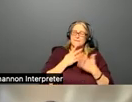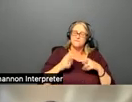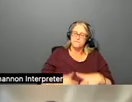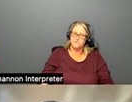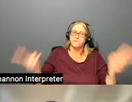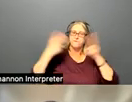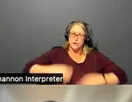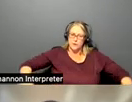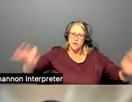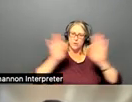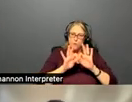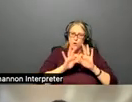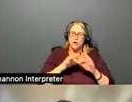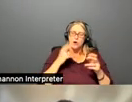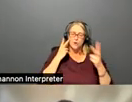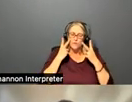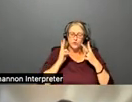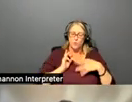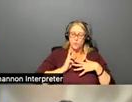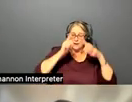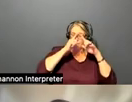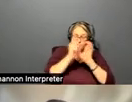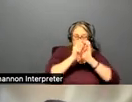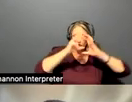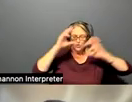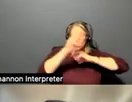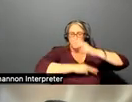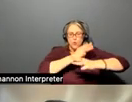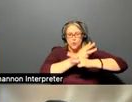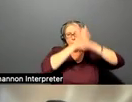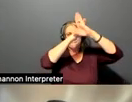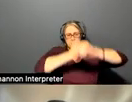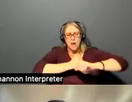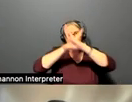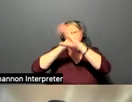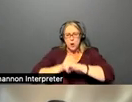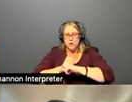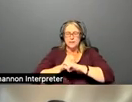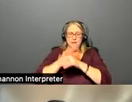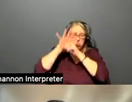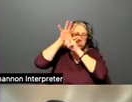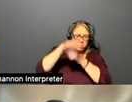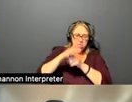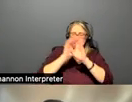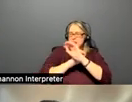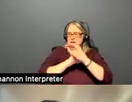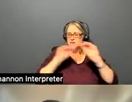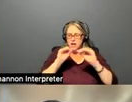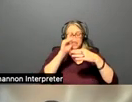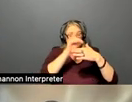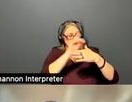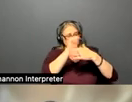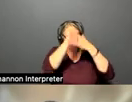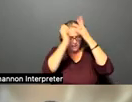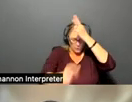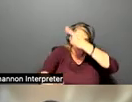today. So our vision is that we envision a world free from barriers and discrimination, where disability is a